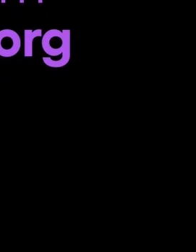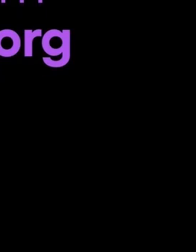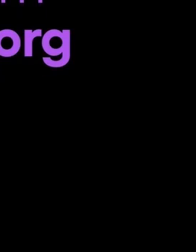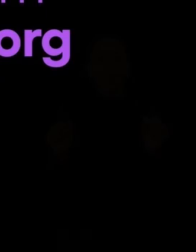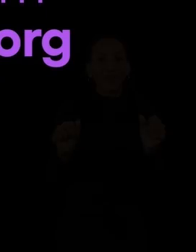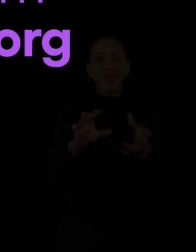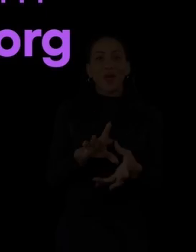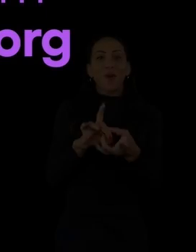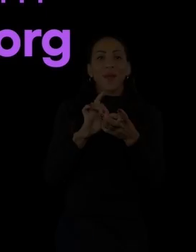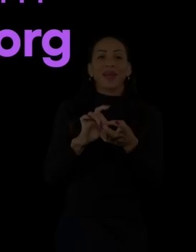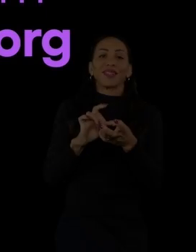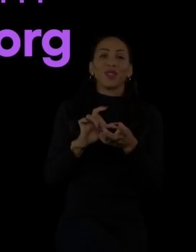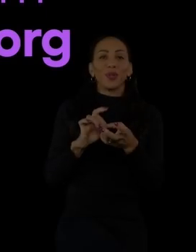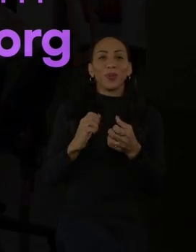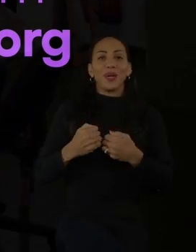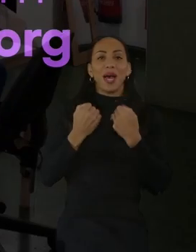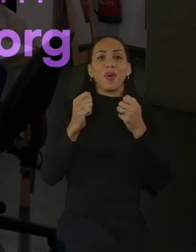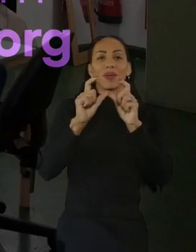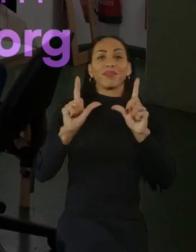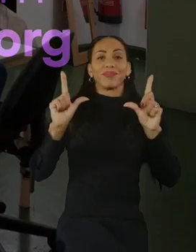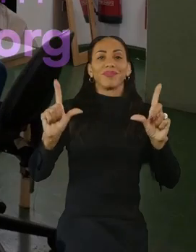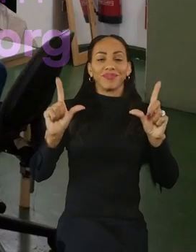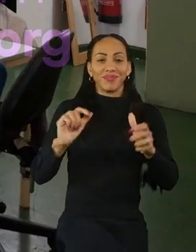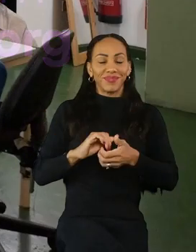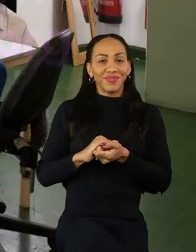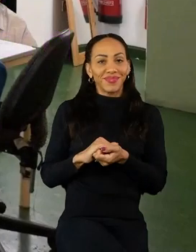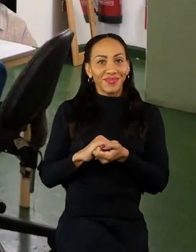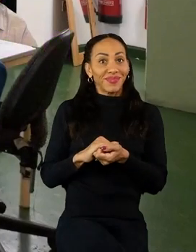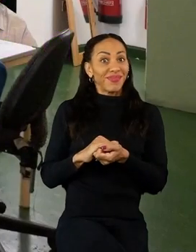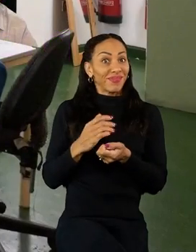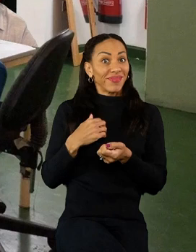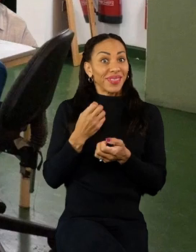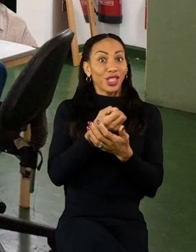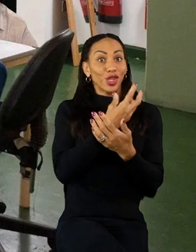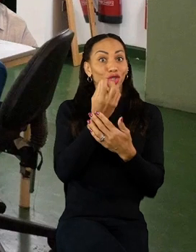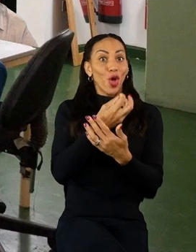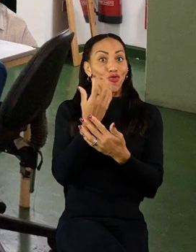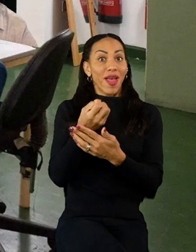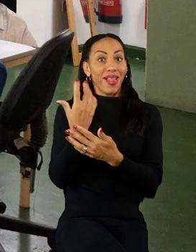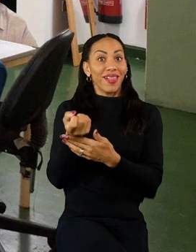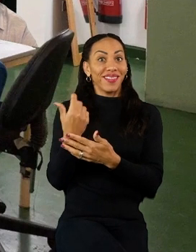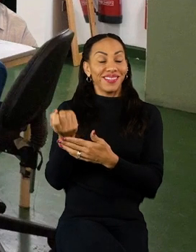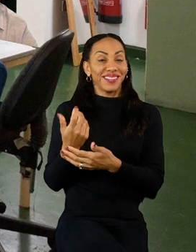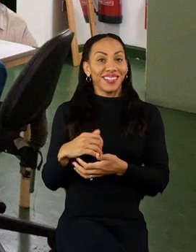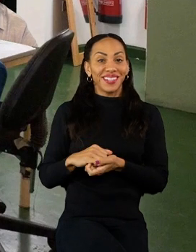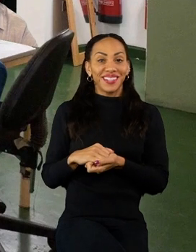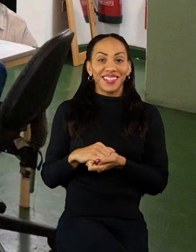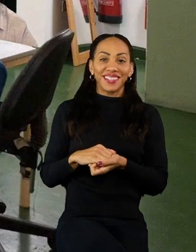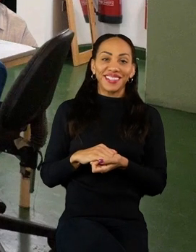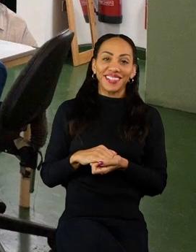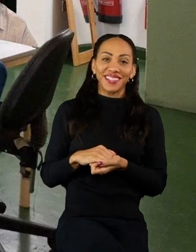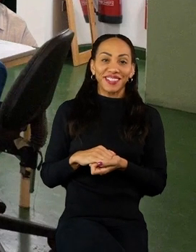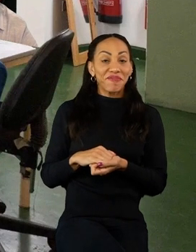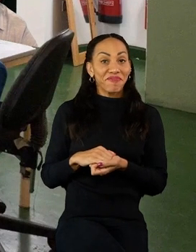There we go. So let me just go back to Right, so there, that was the that's our showreel.